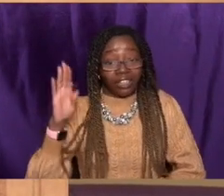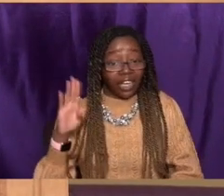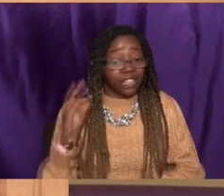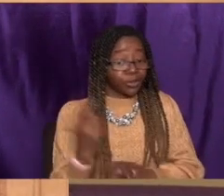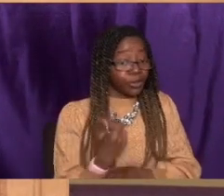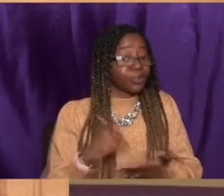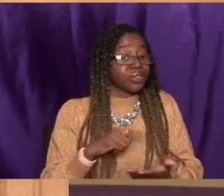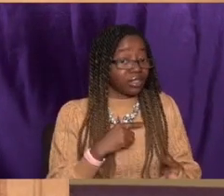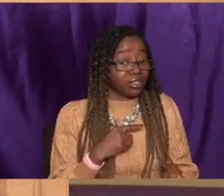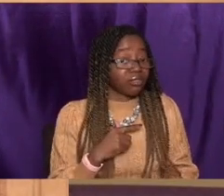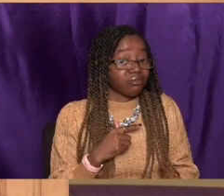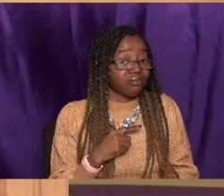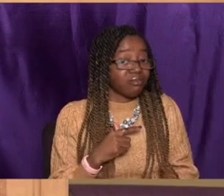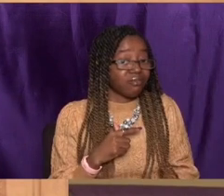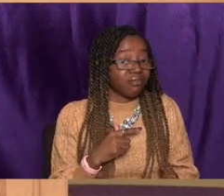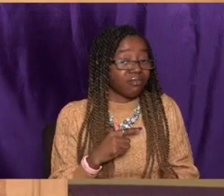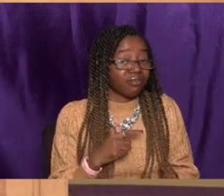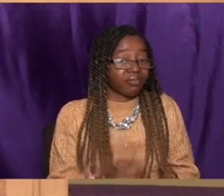using us.